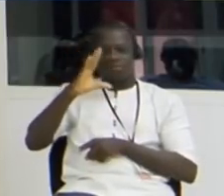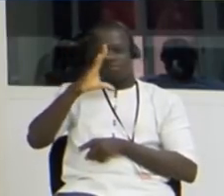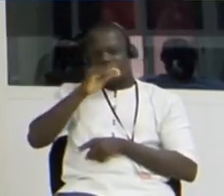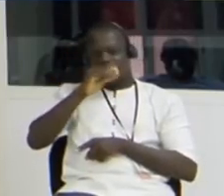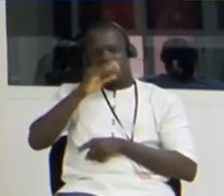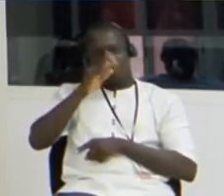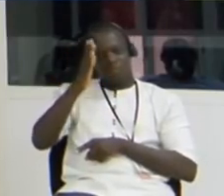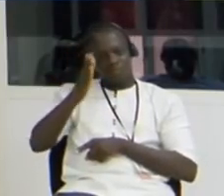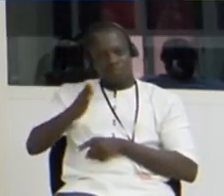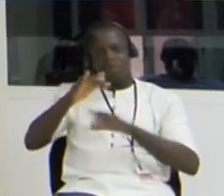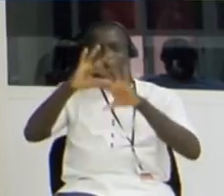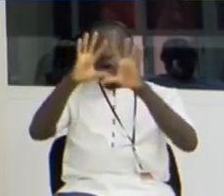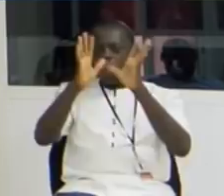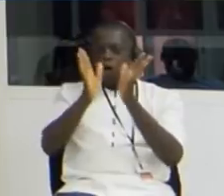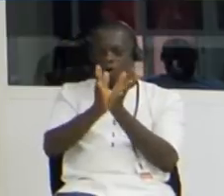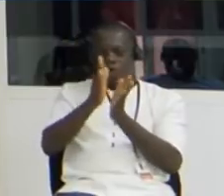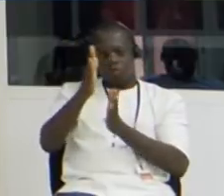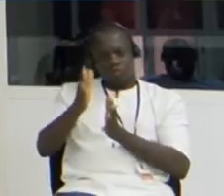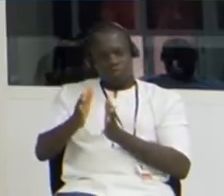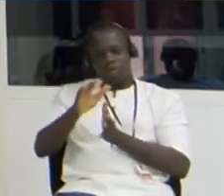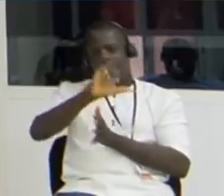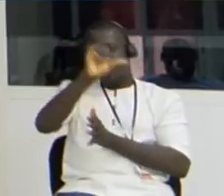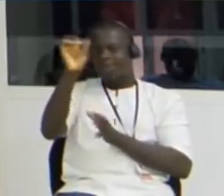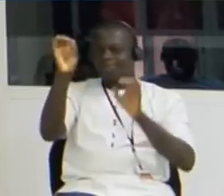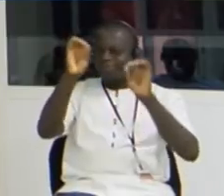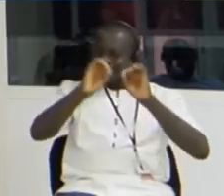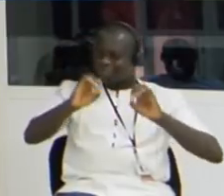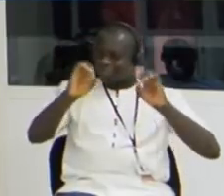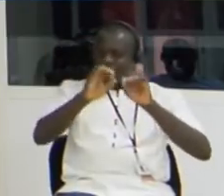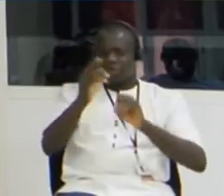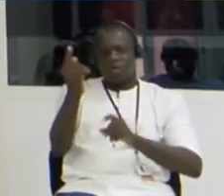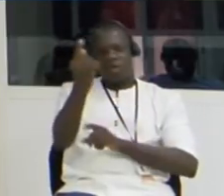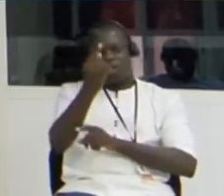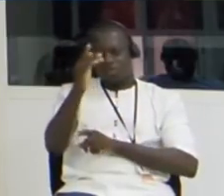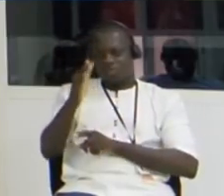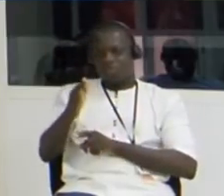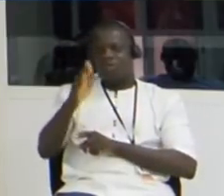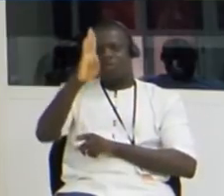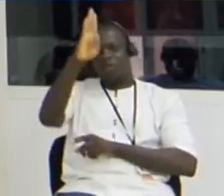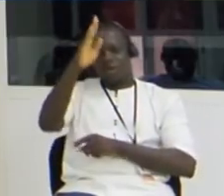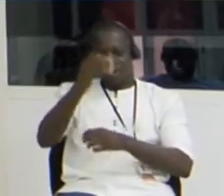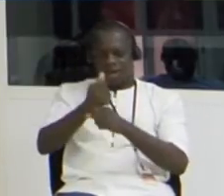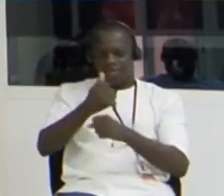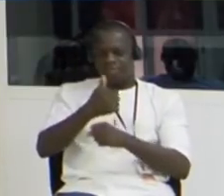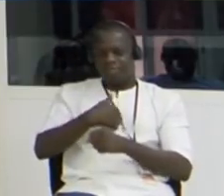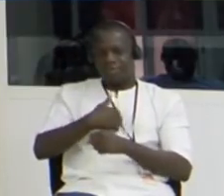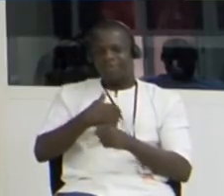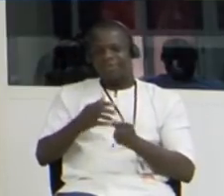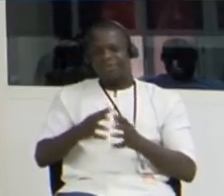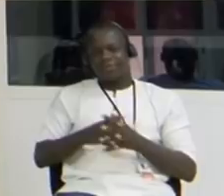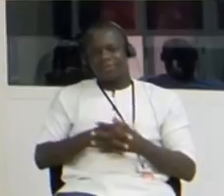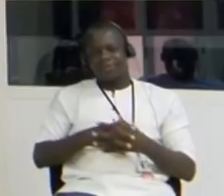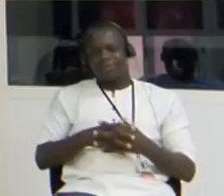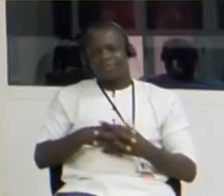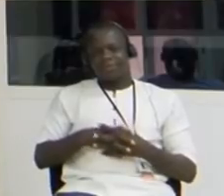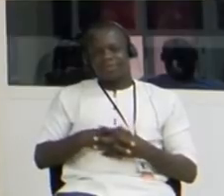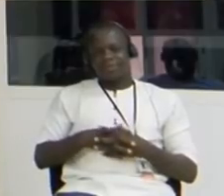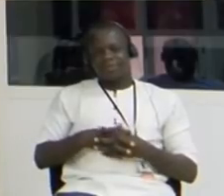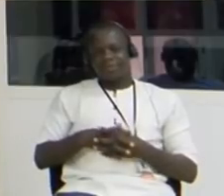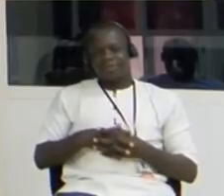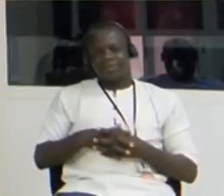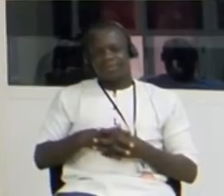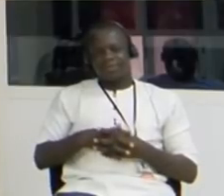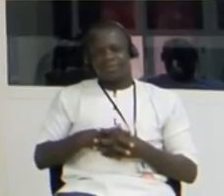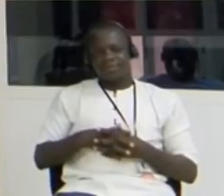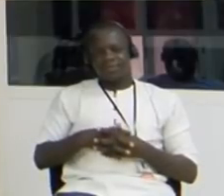whole the truth, whole truth, and nothing but the truth. and nothing but the truth. So help me God. So help me God.